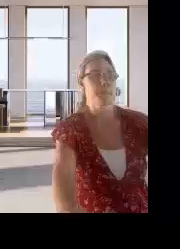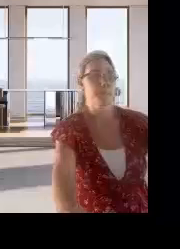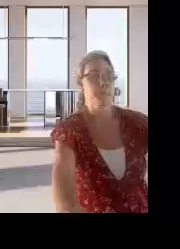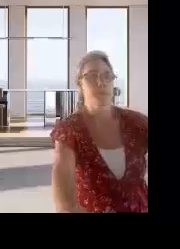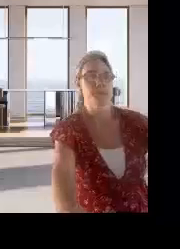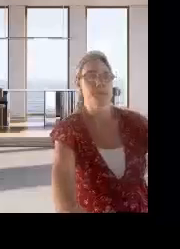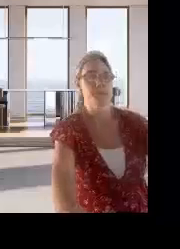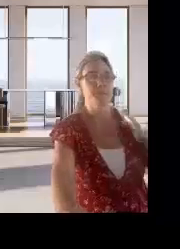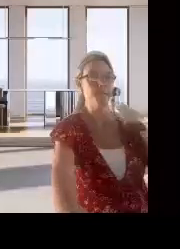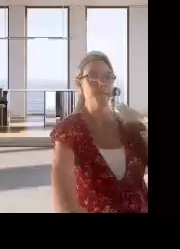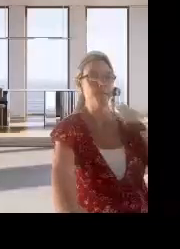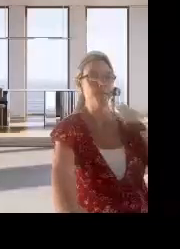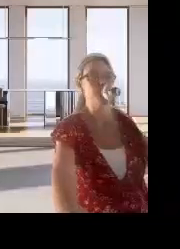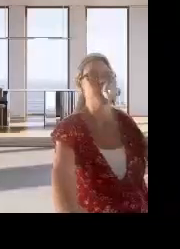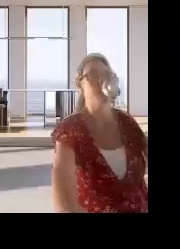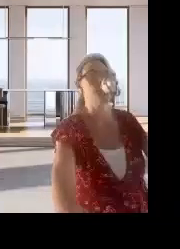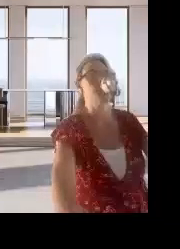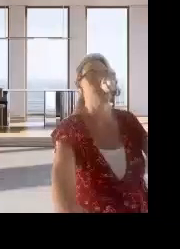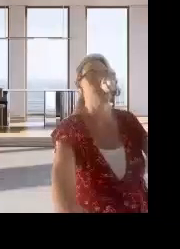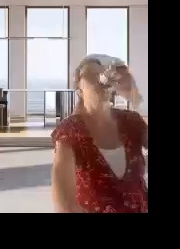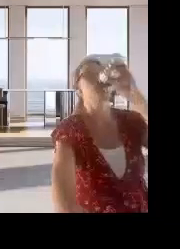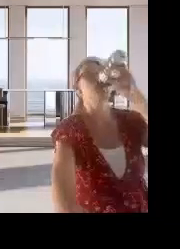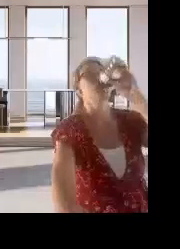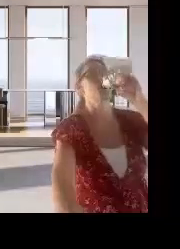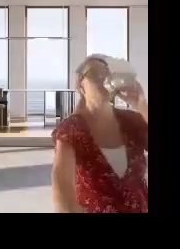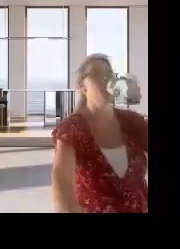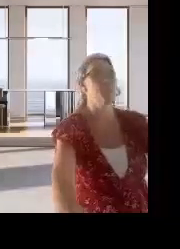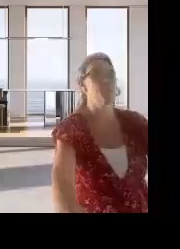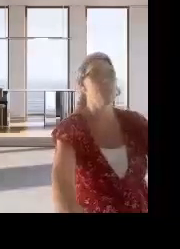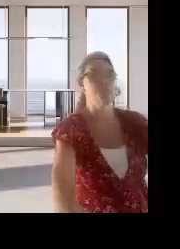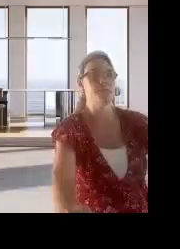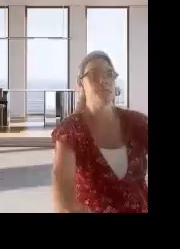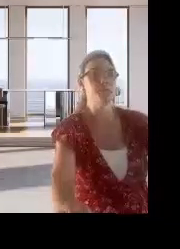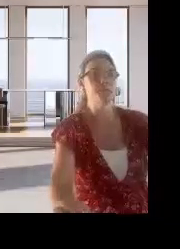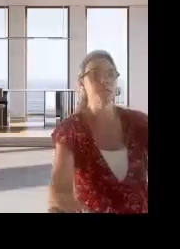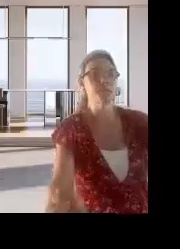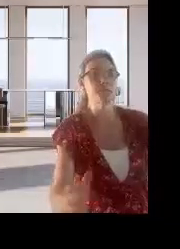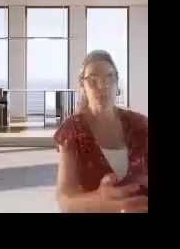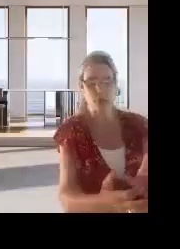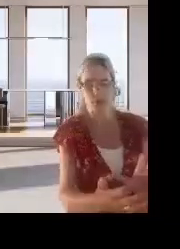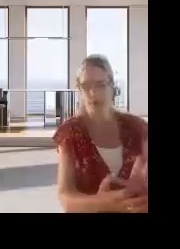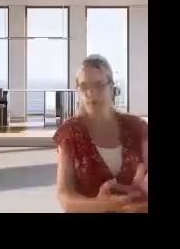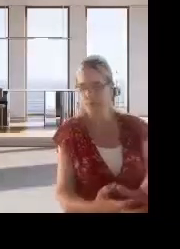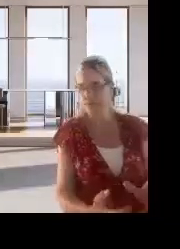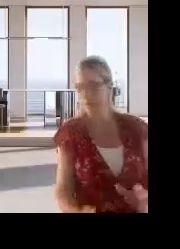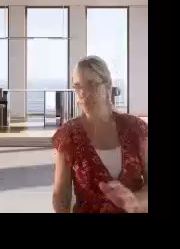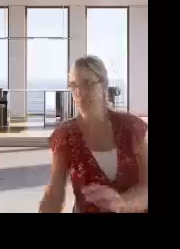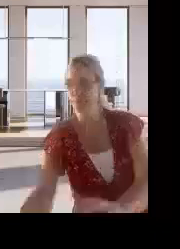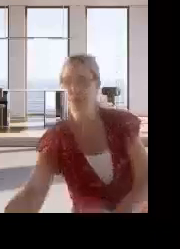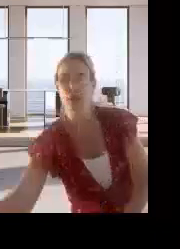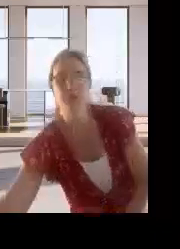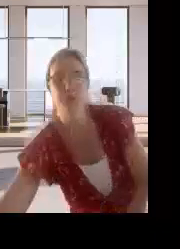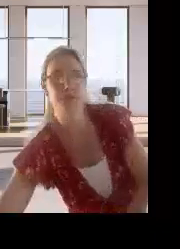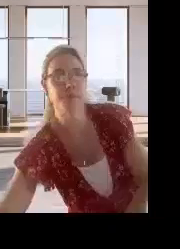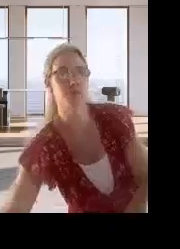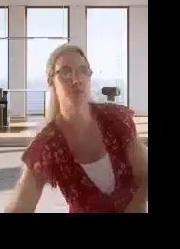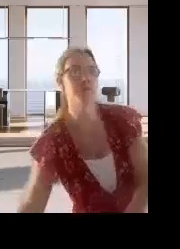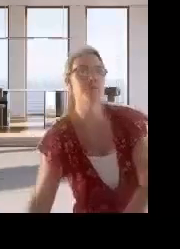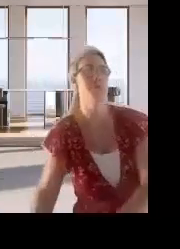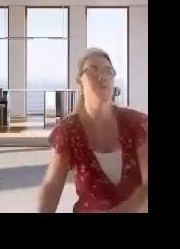support. Yes, we know our students that may identify as Black, but it also supports many students.